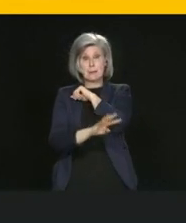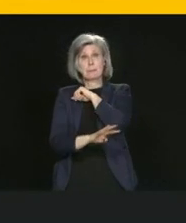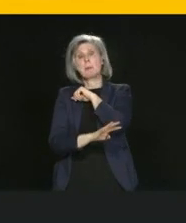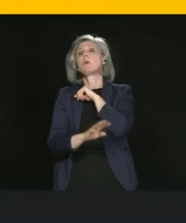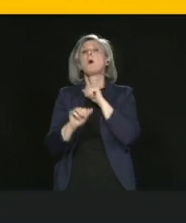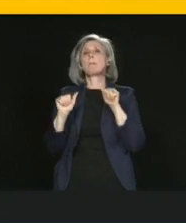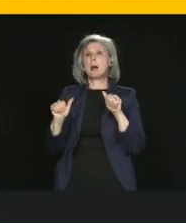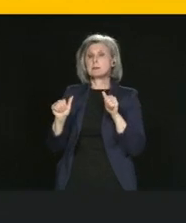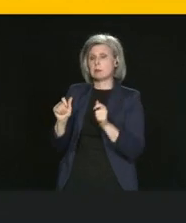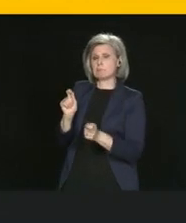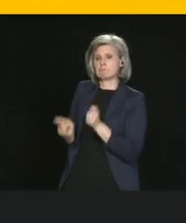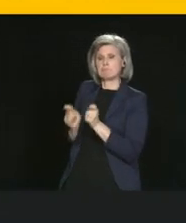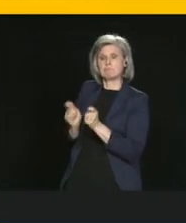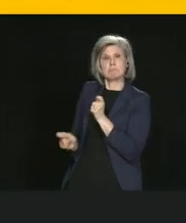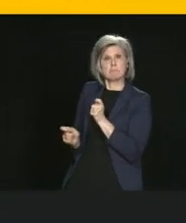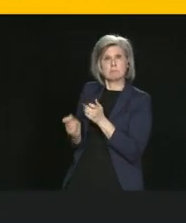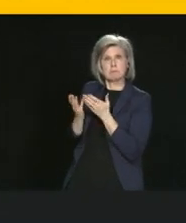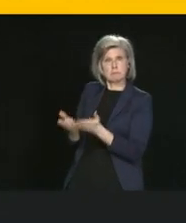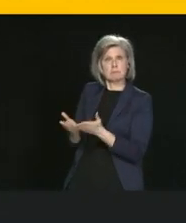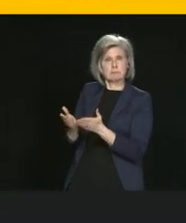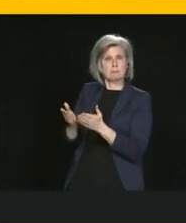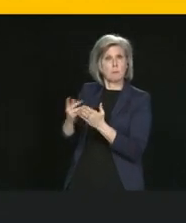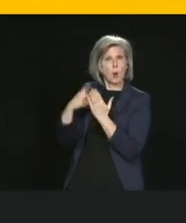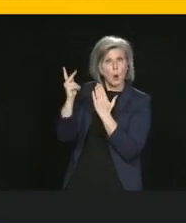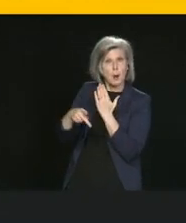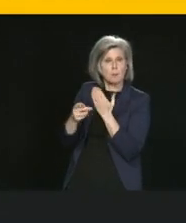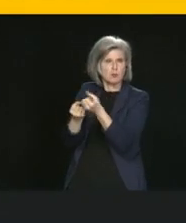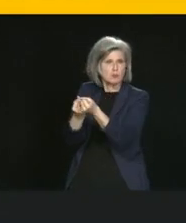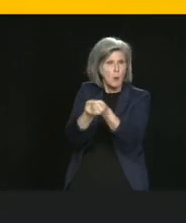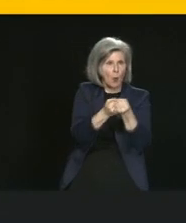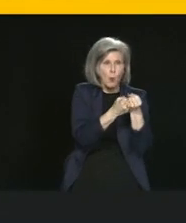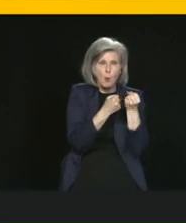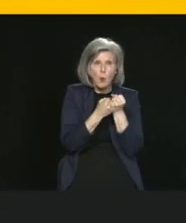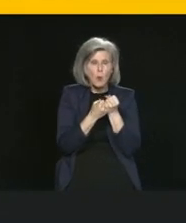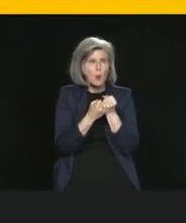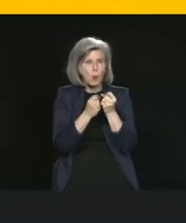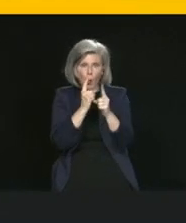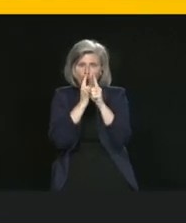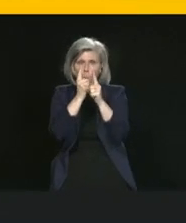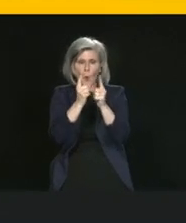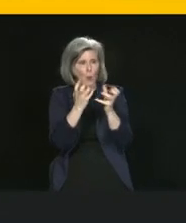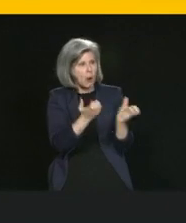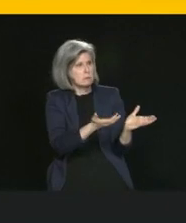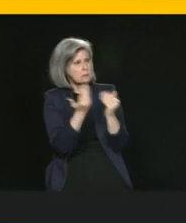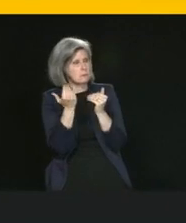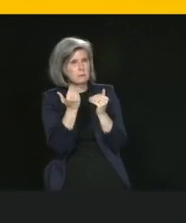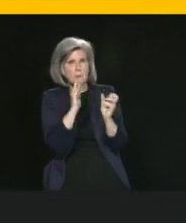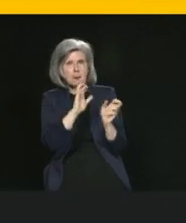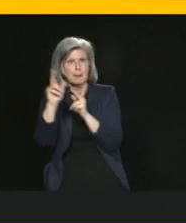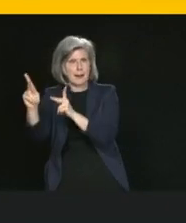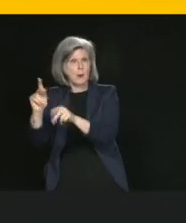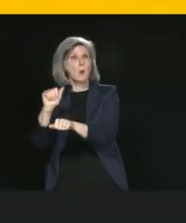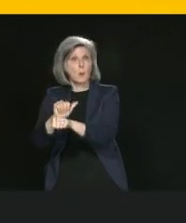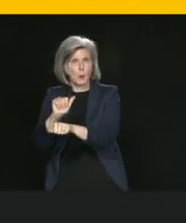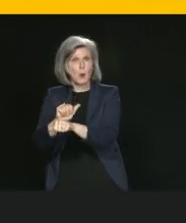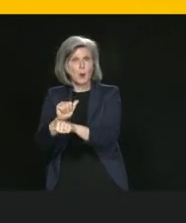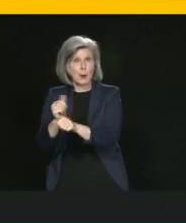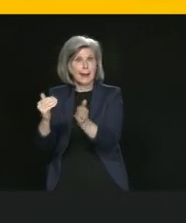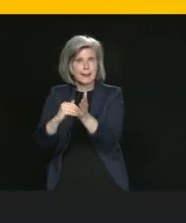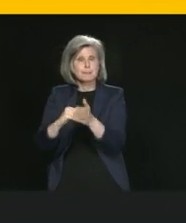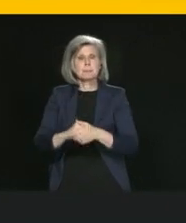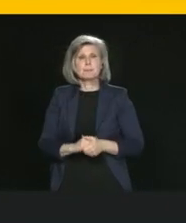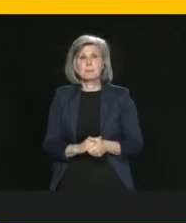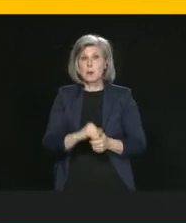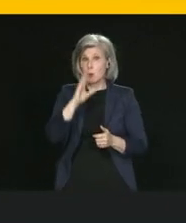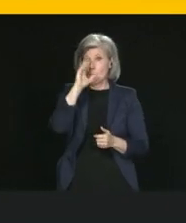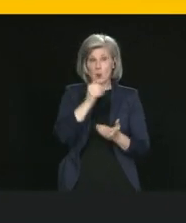workers as more and more people continue to return to the labour market. We know that Canadians are ready and eager to do their part. We expect